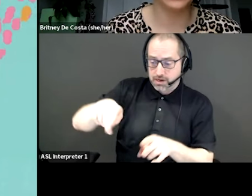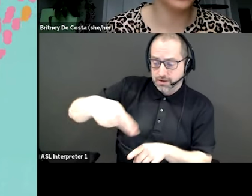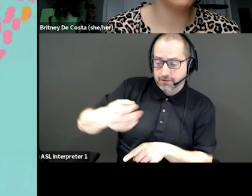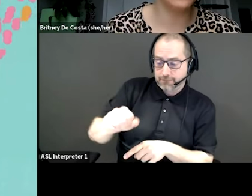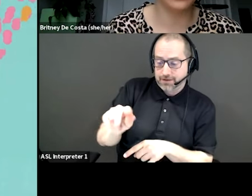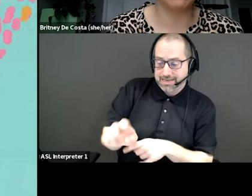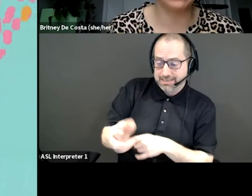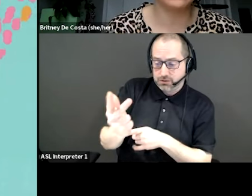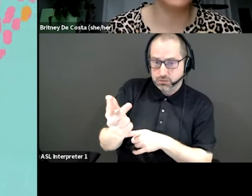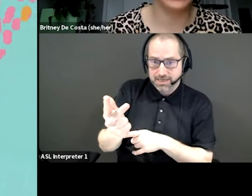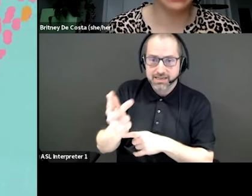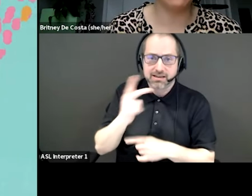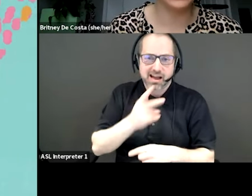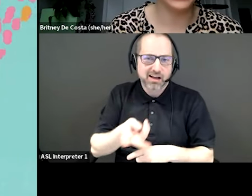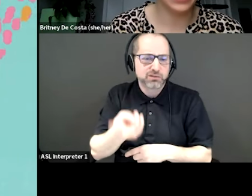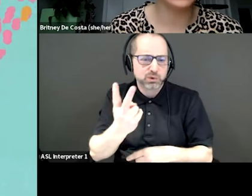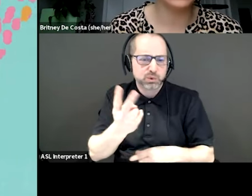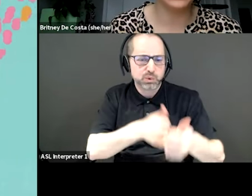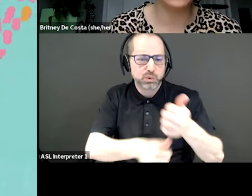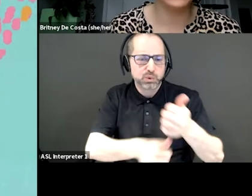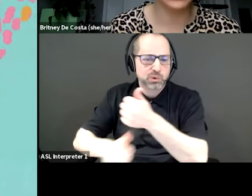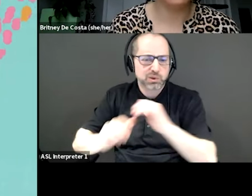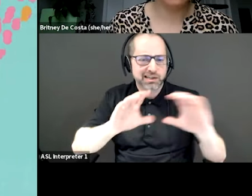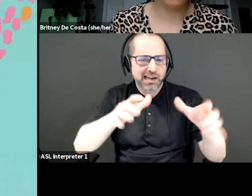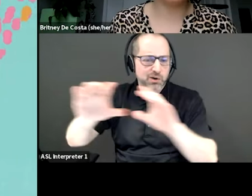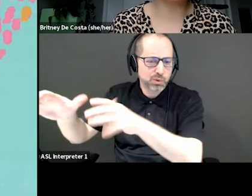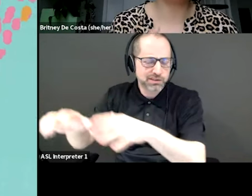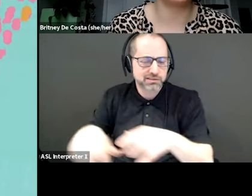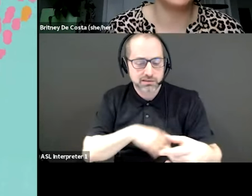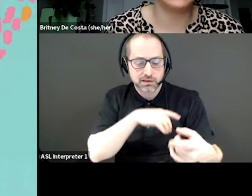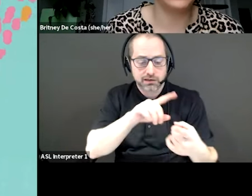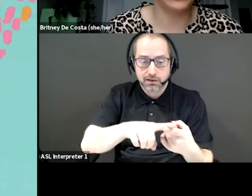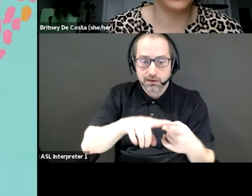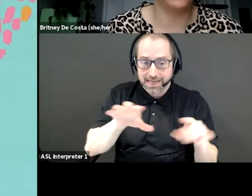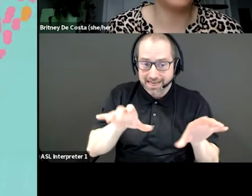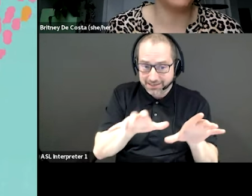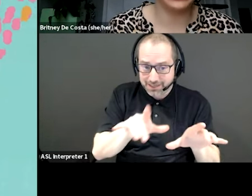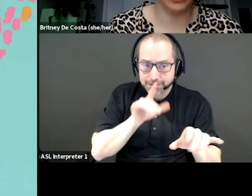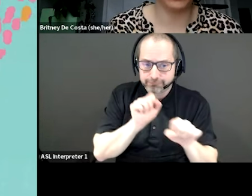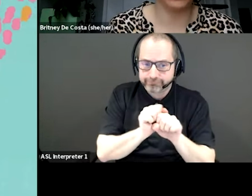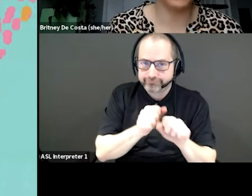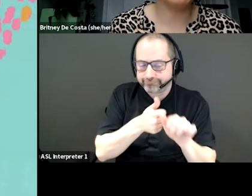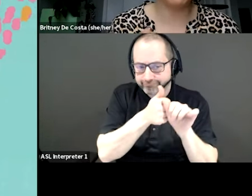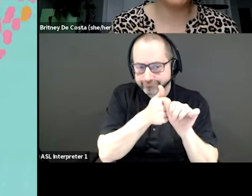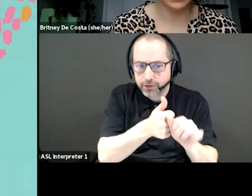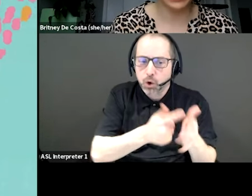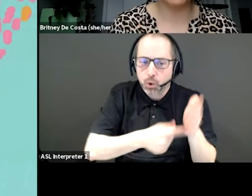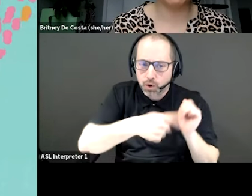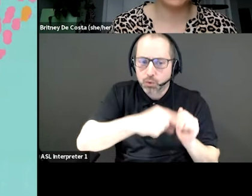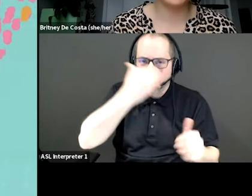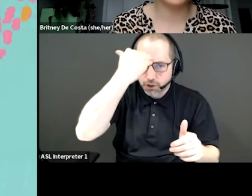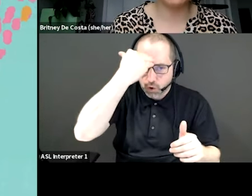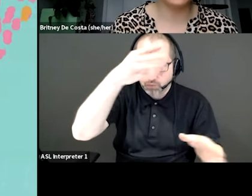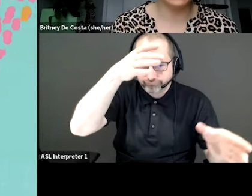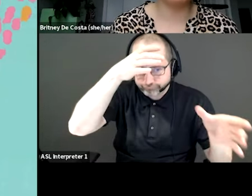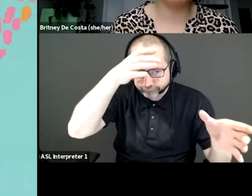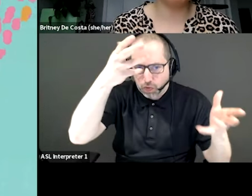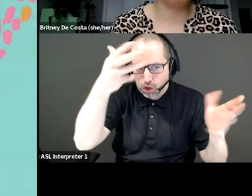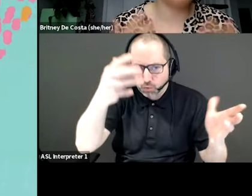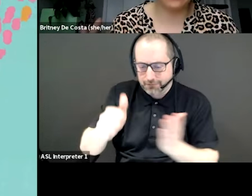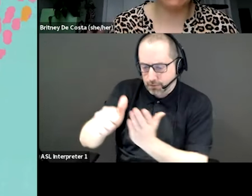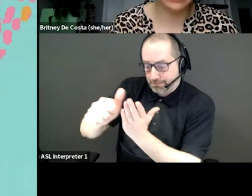under one of two umbrellas. We have the activities that are really going into what we know, what from the guide are we bringing to life,